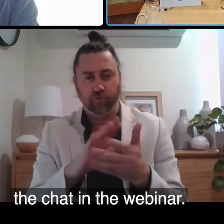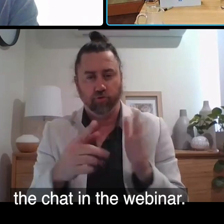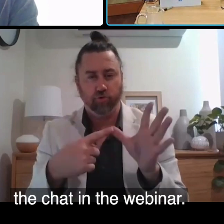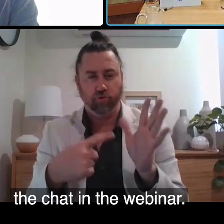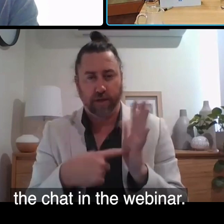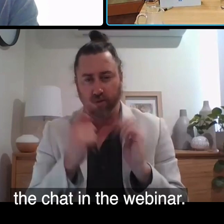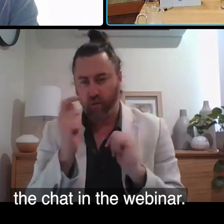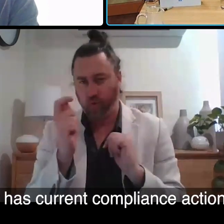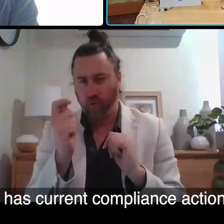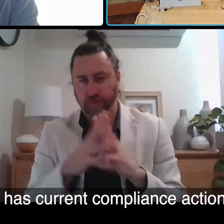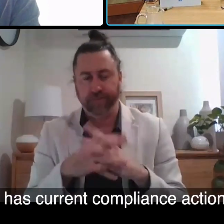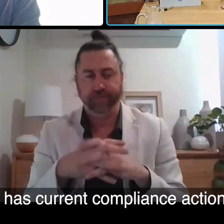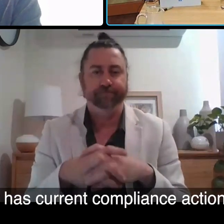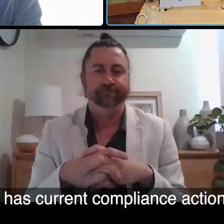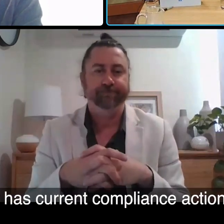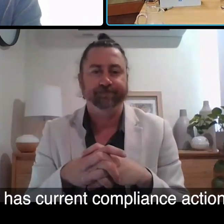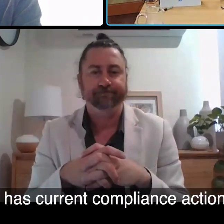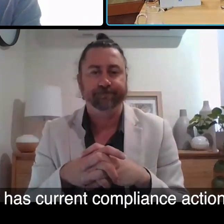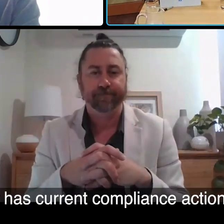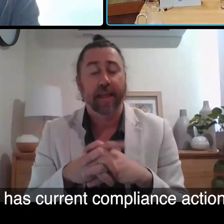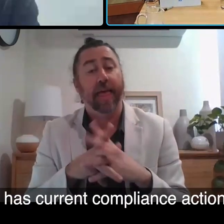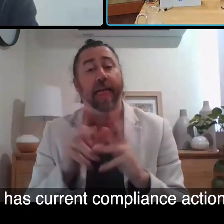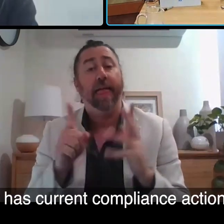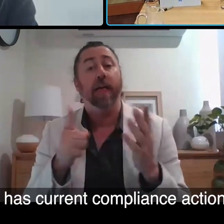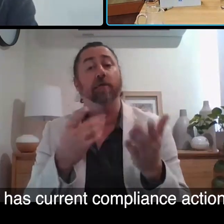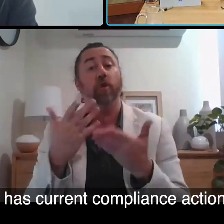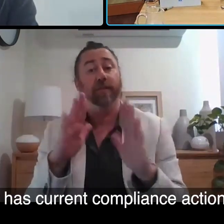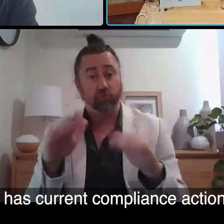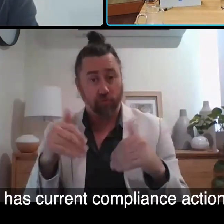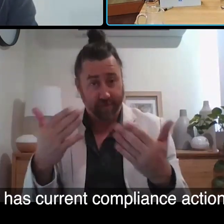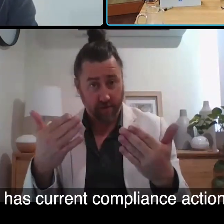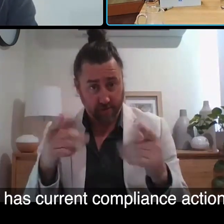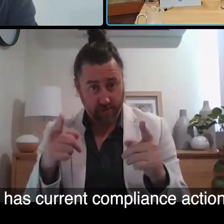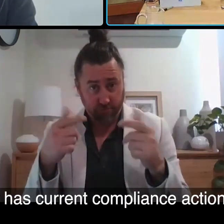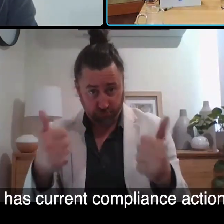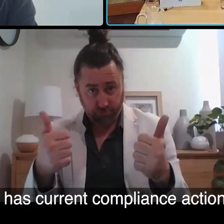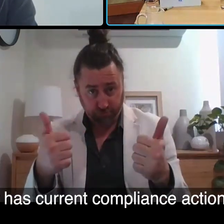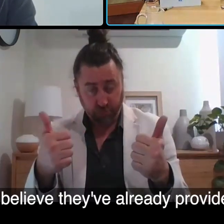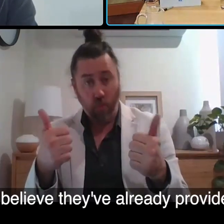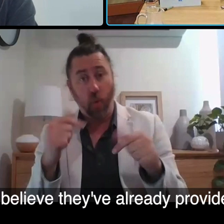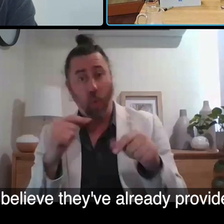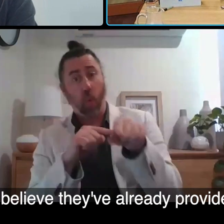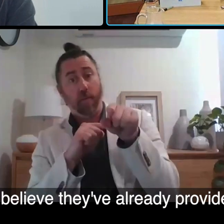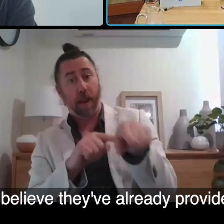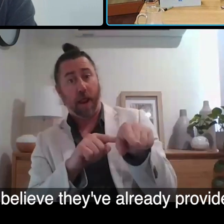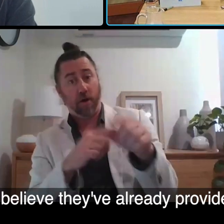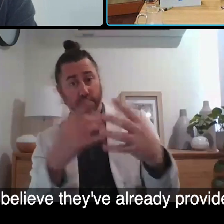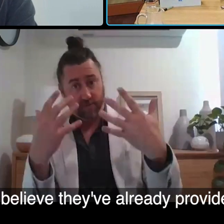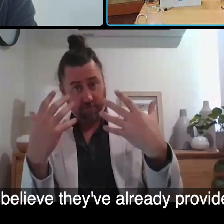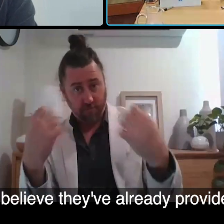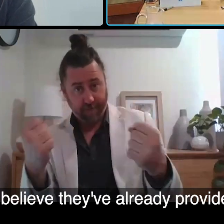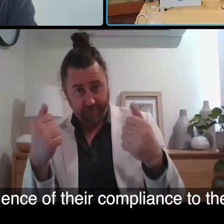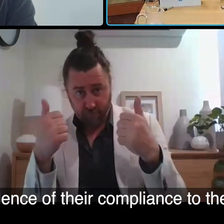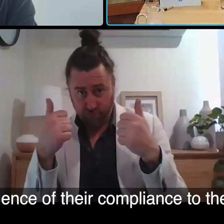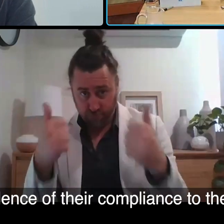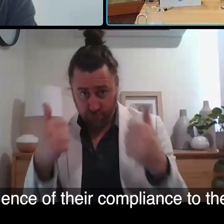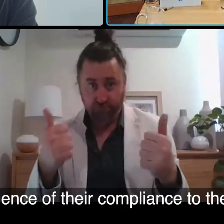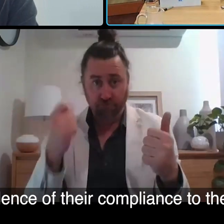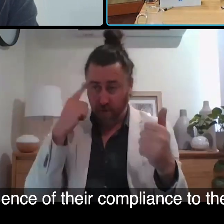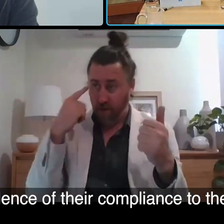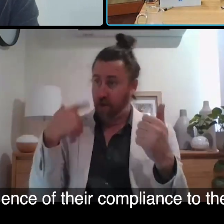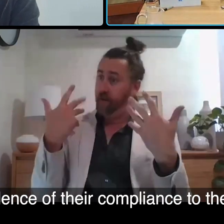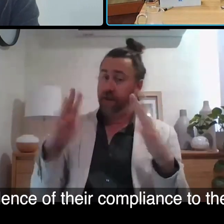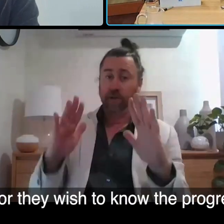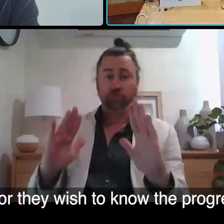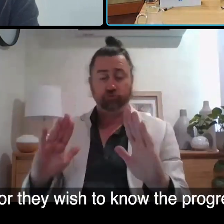webinar. If a provider has current compliance action in place and they believe they've already provided the